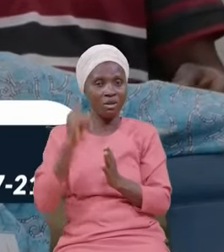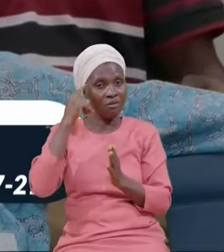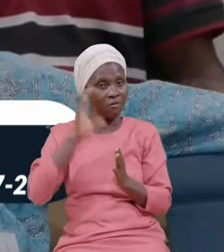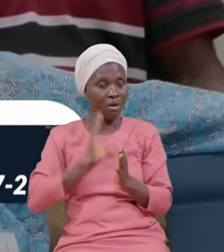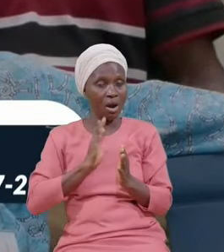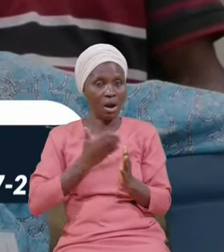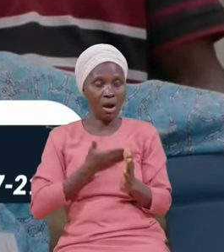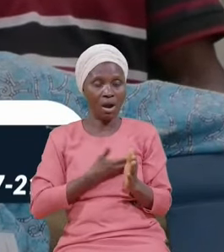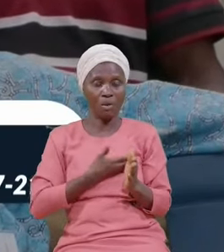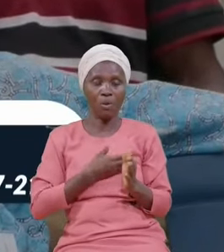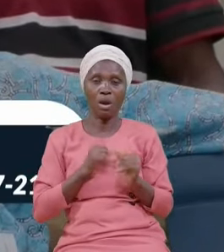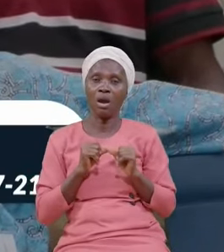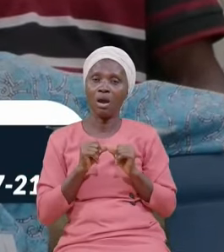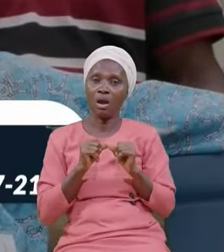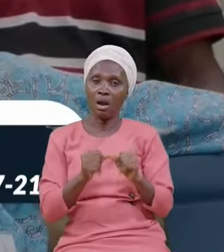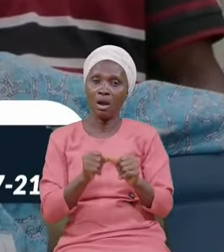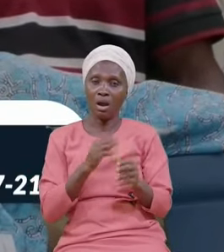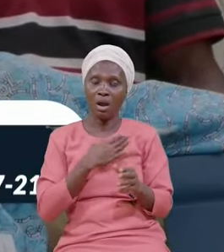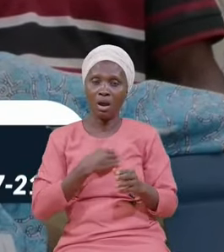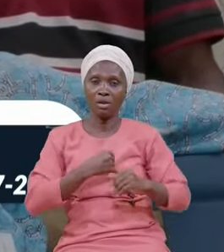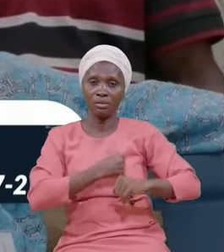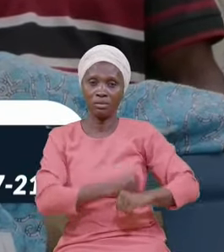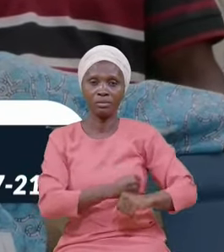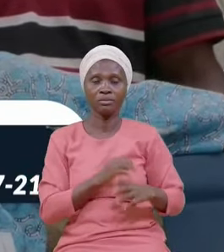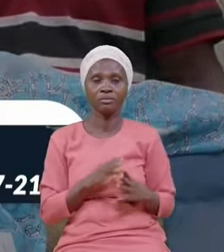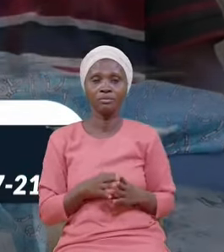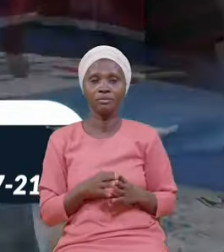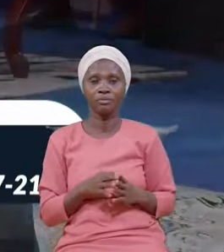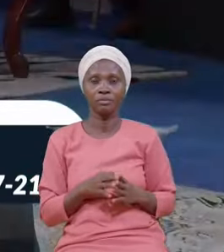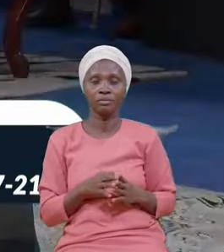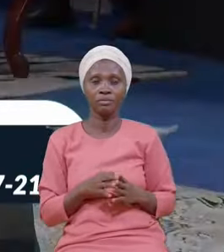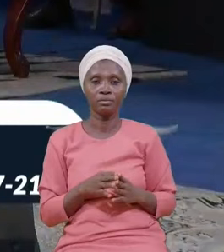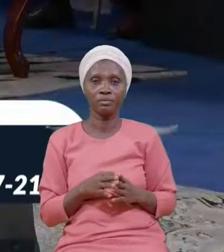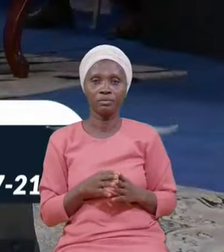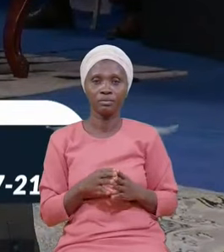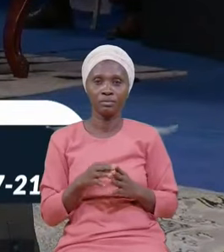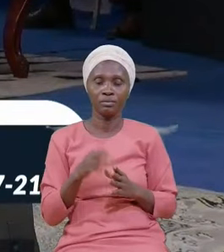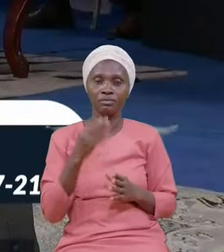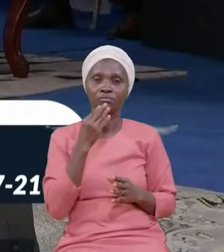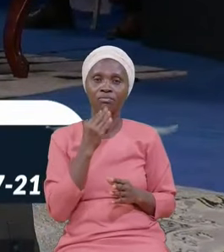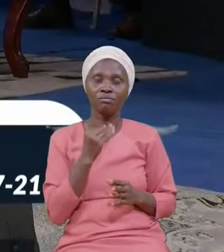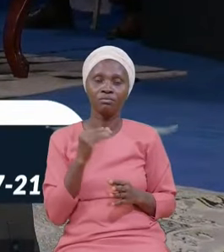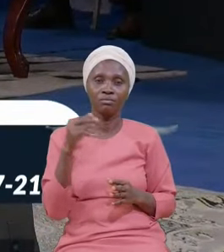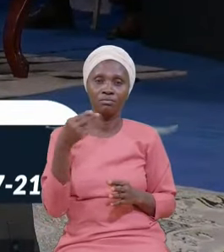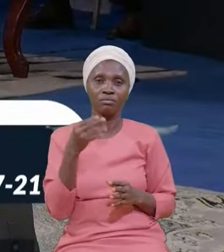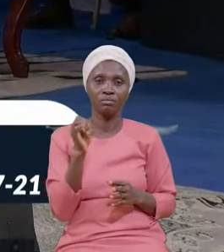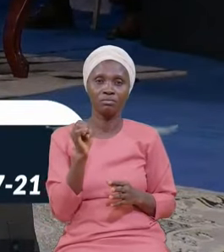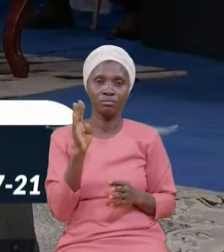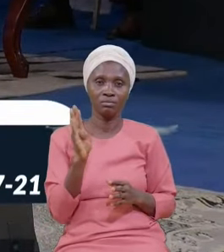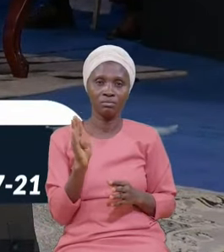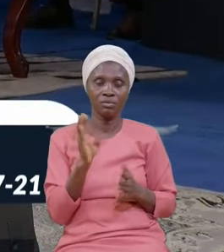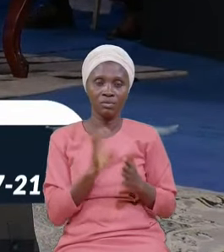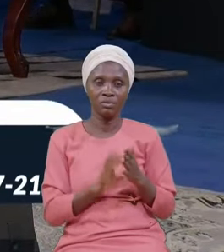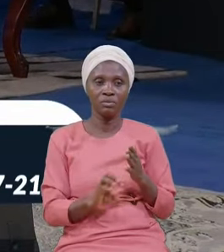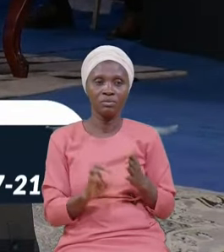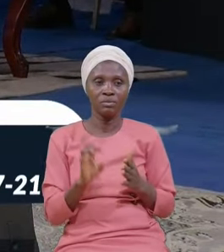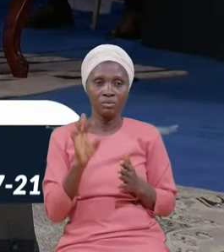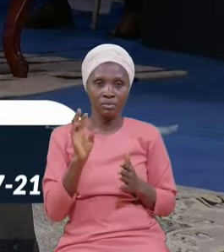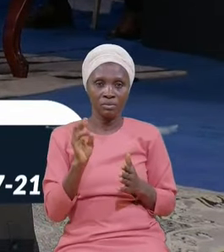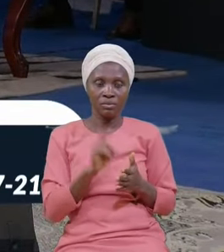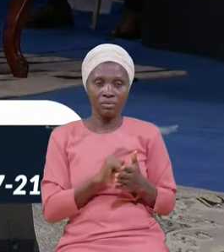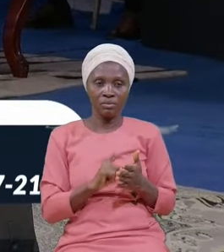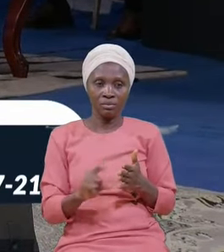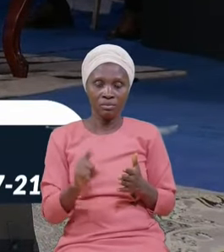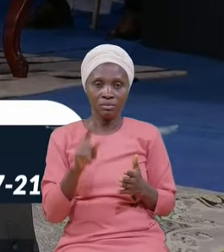and Security in Hebrews chap 7 verse 25 wherefore